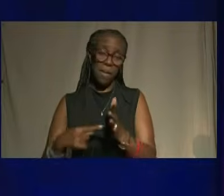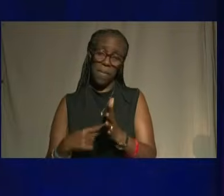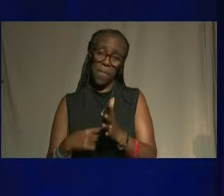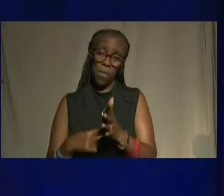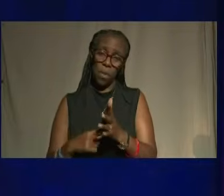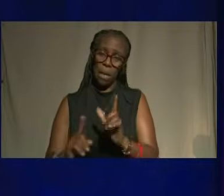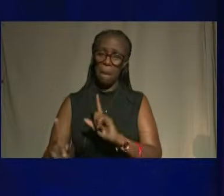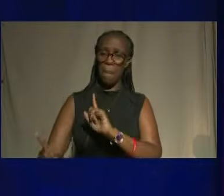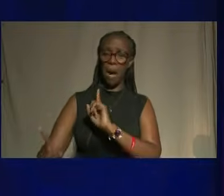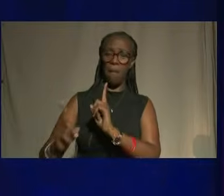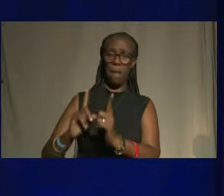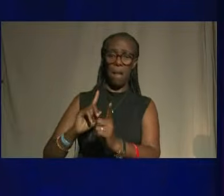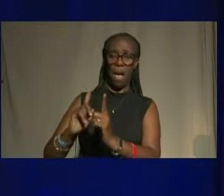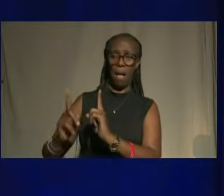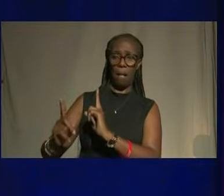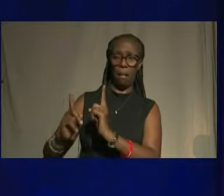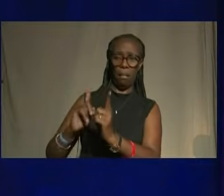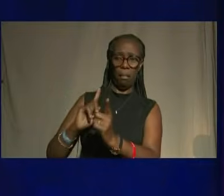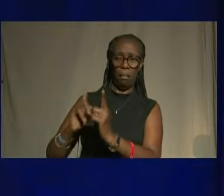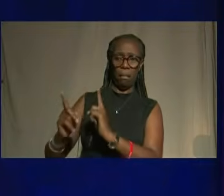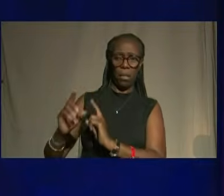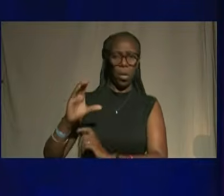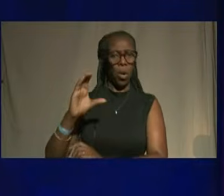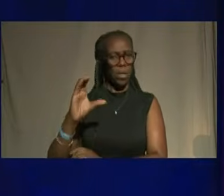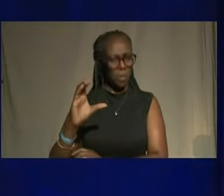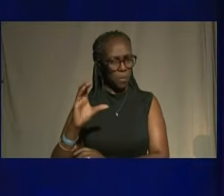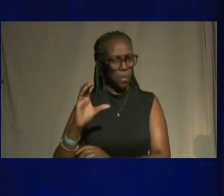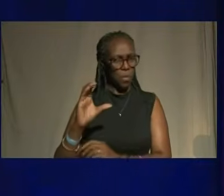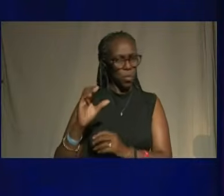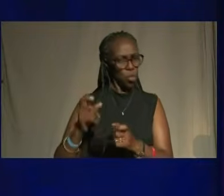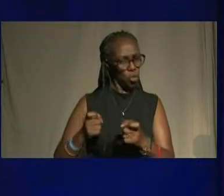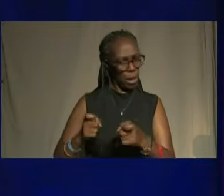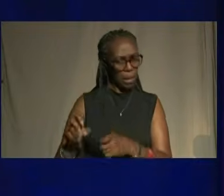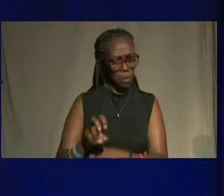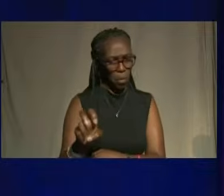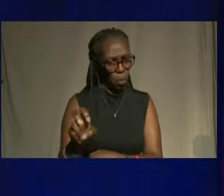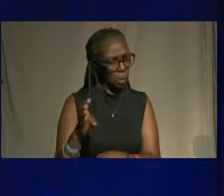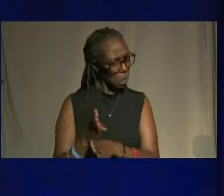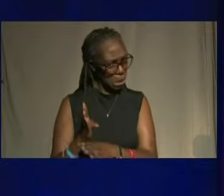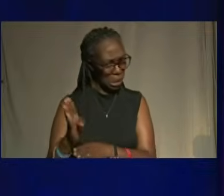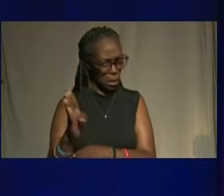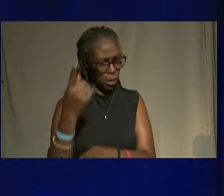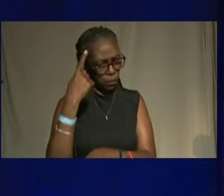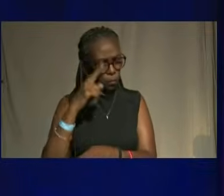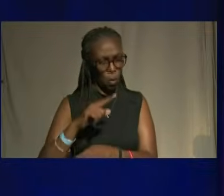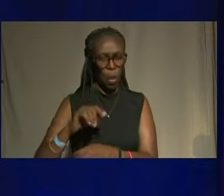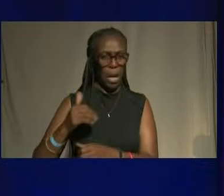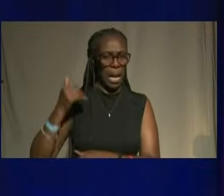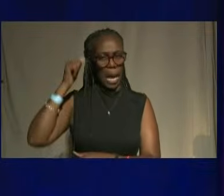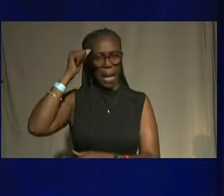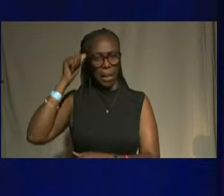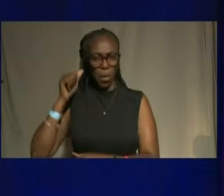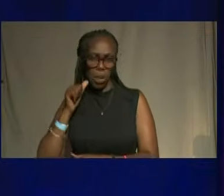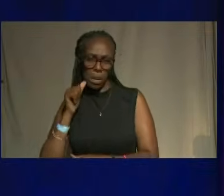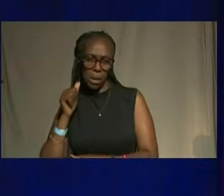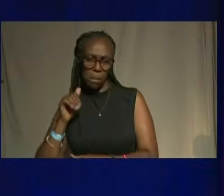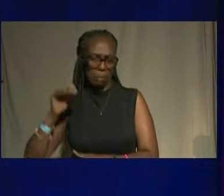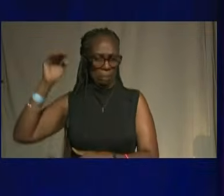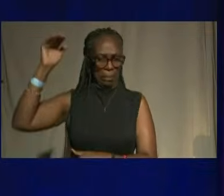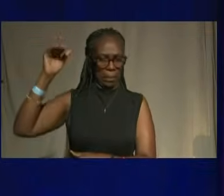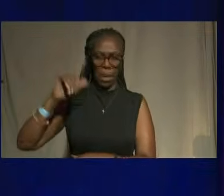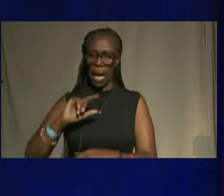school bus and a system for adults. So what we have proposed is a subsidy